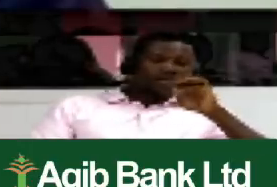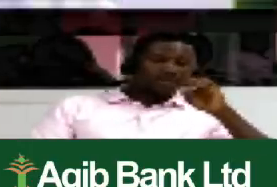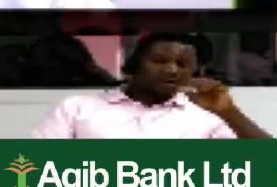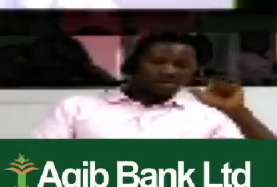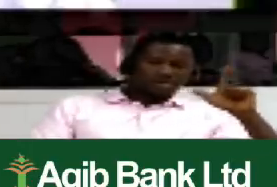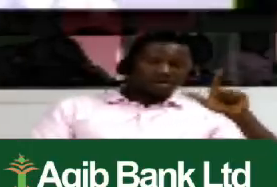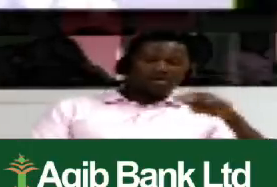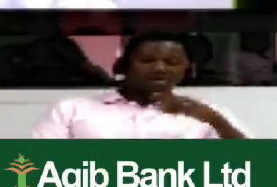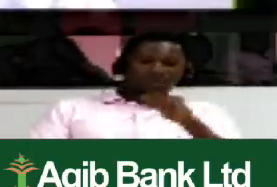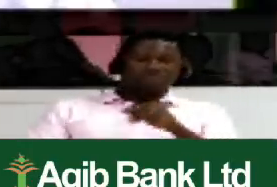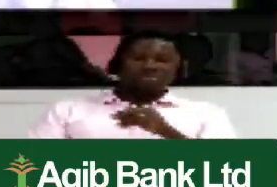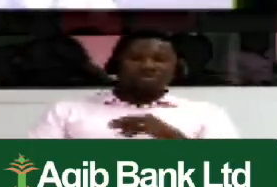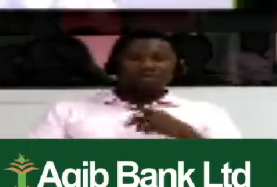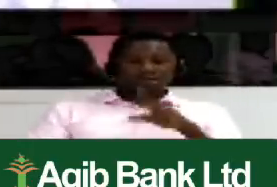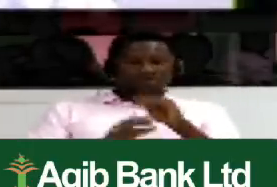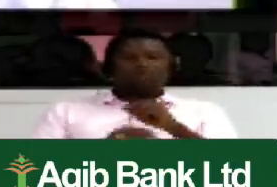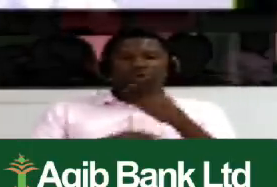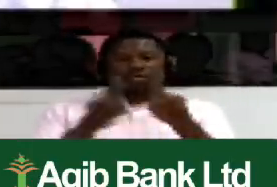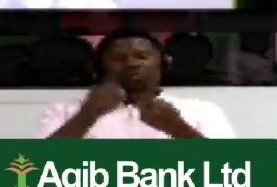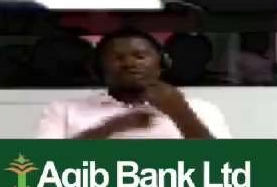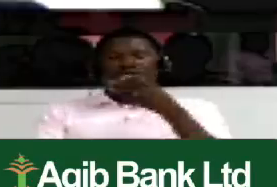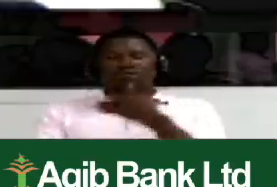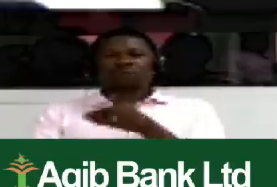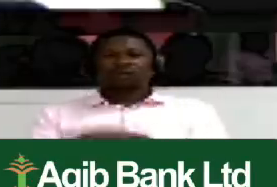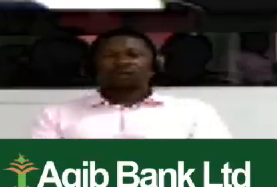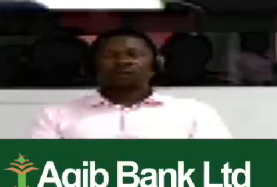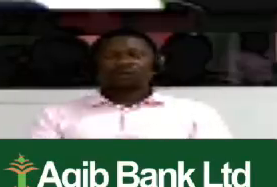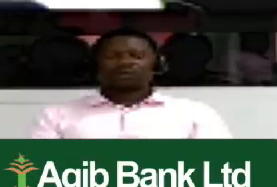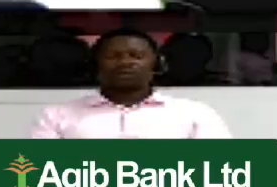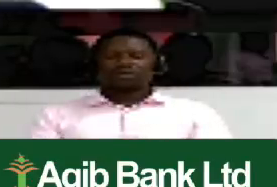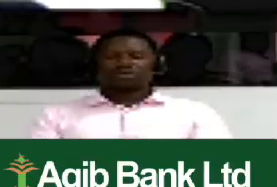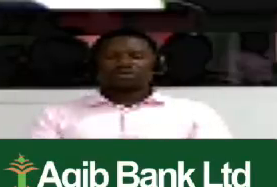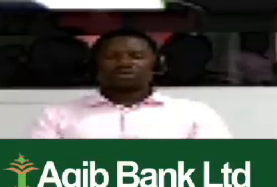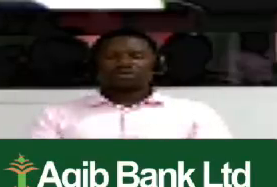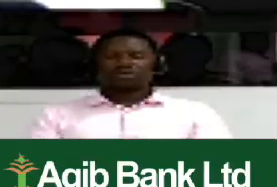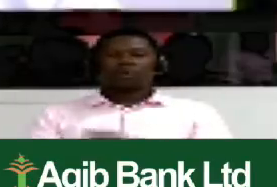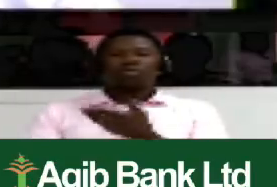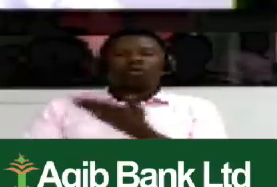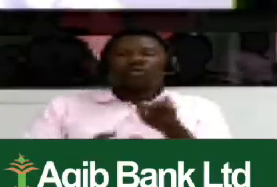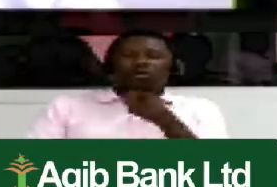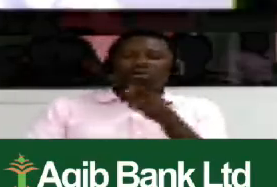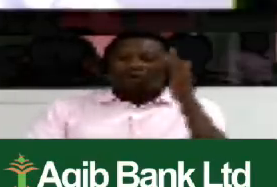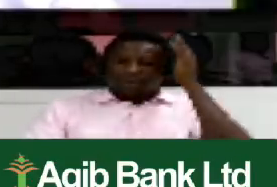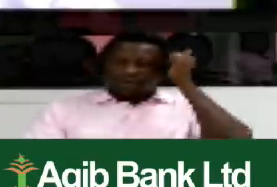made to understand. And where did you understand that?